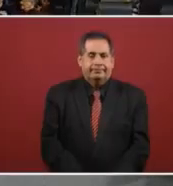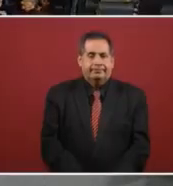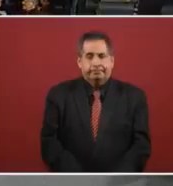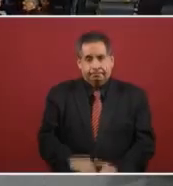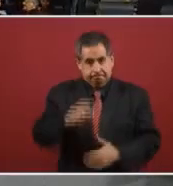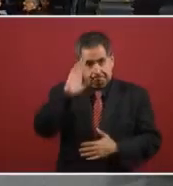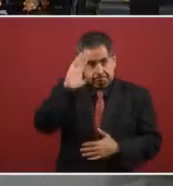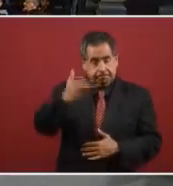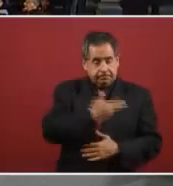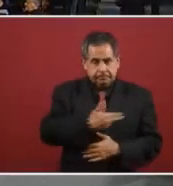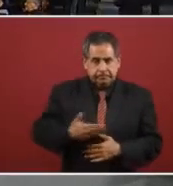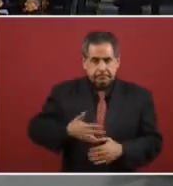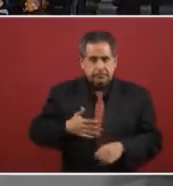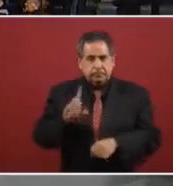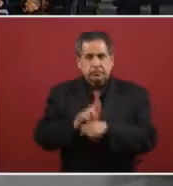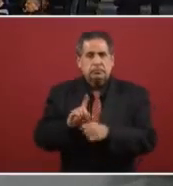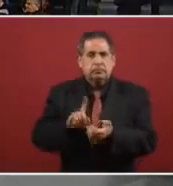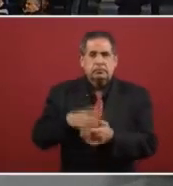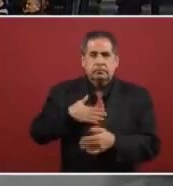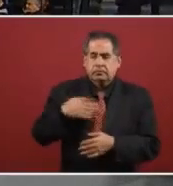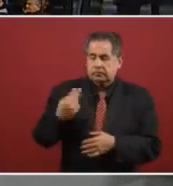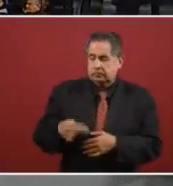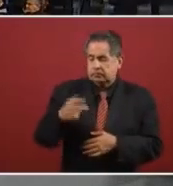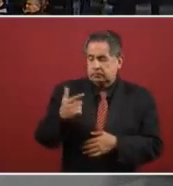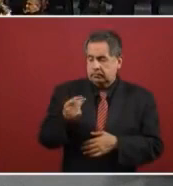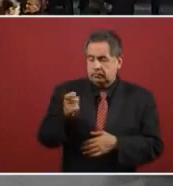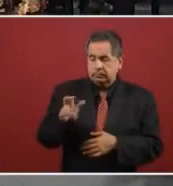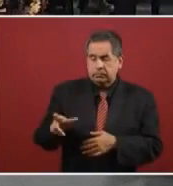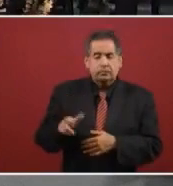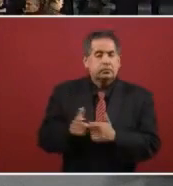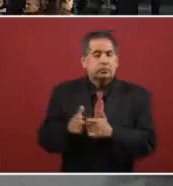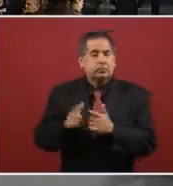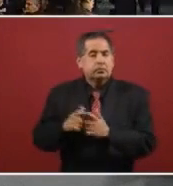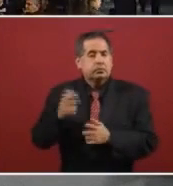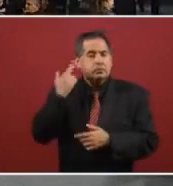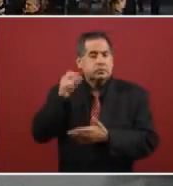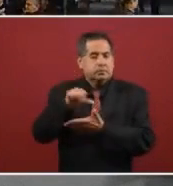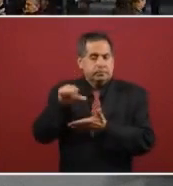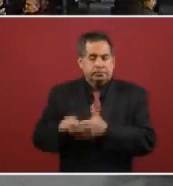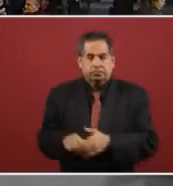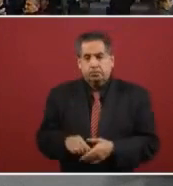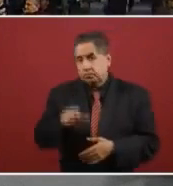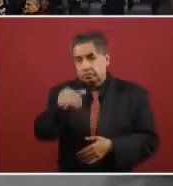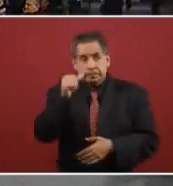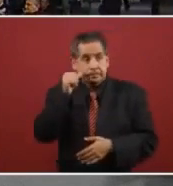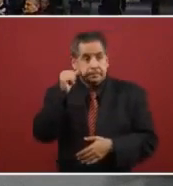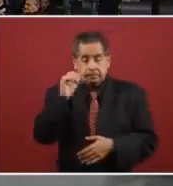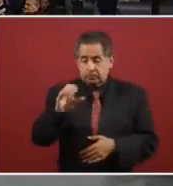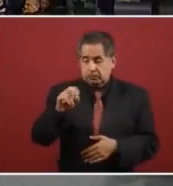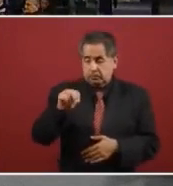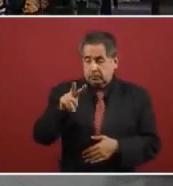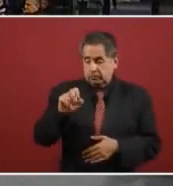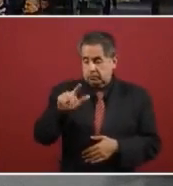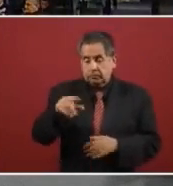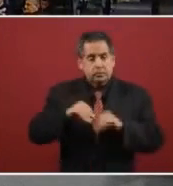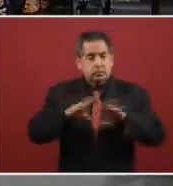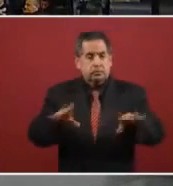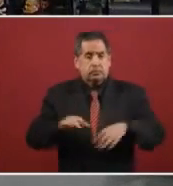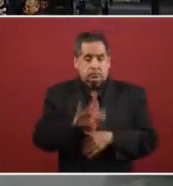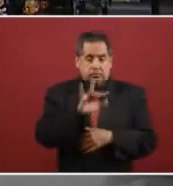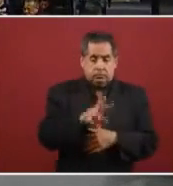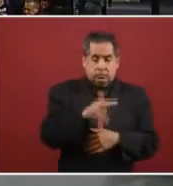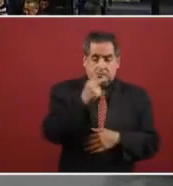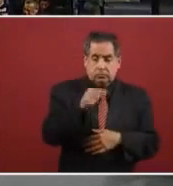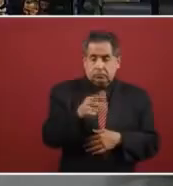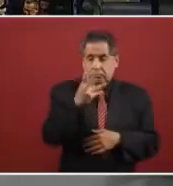Hola, presidente. Buenos días. Gaspar Vela, de Grupo Radio Centro. Ayer el Coneval dio a conocer que en México hay 52.4 millones